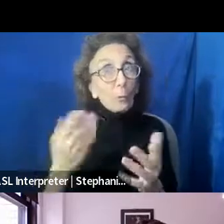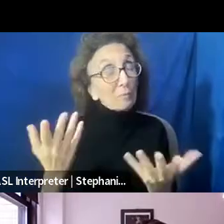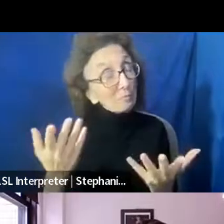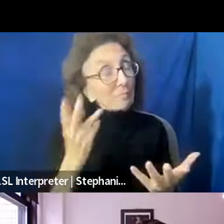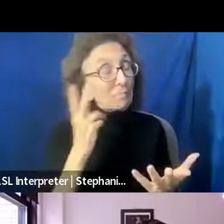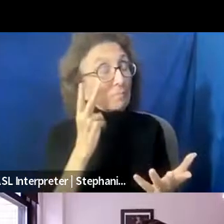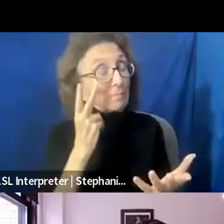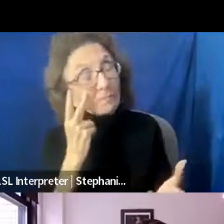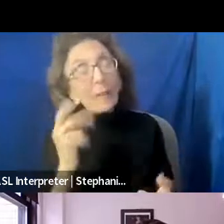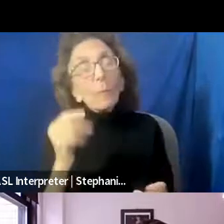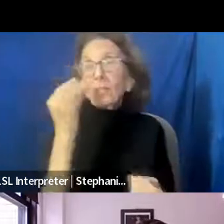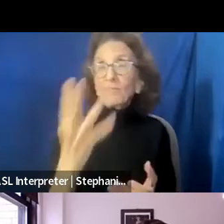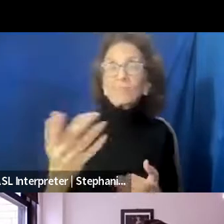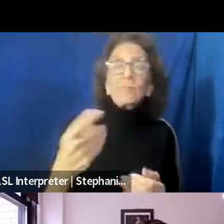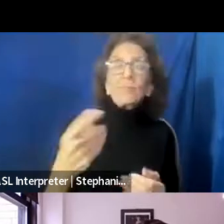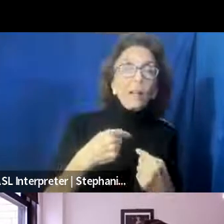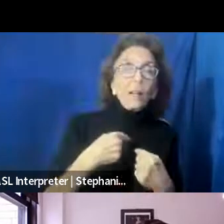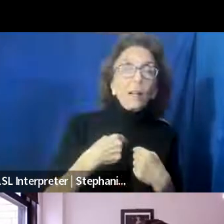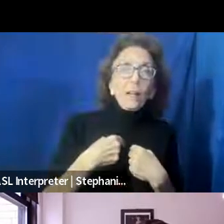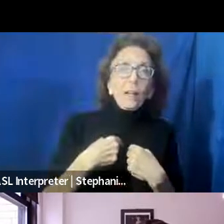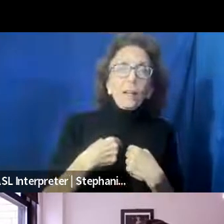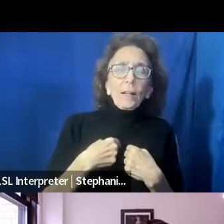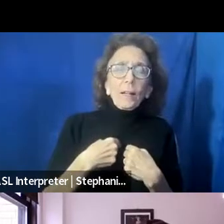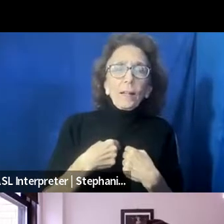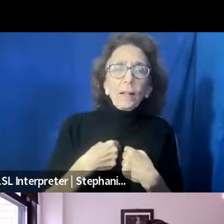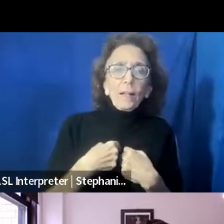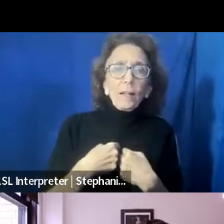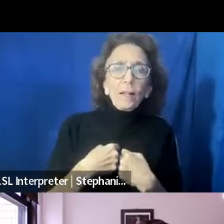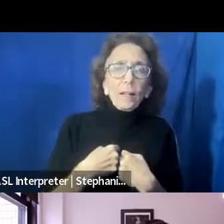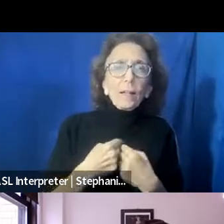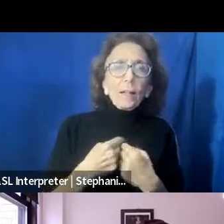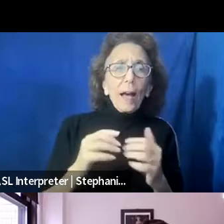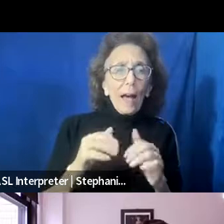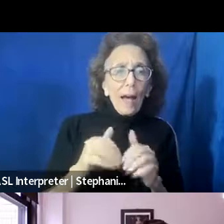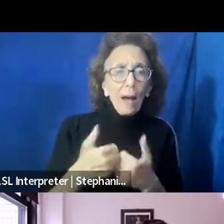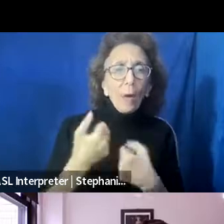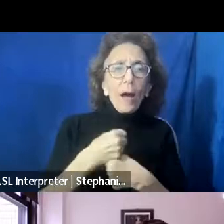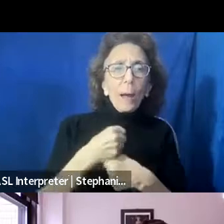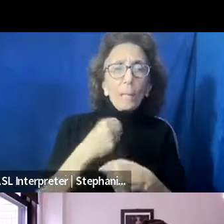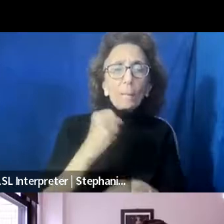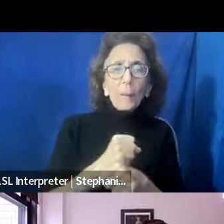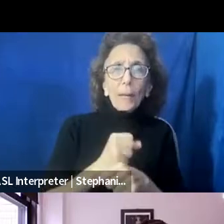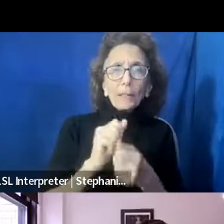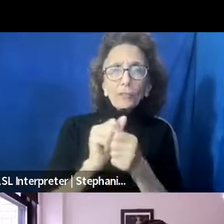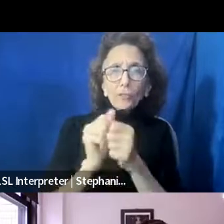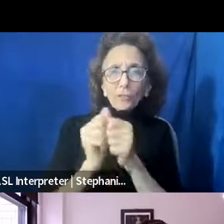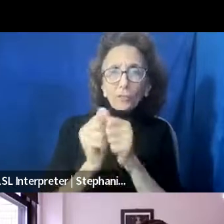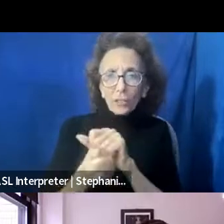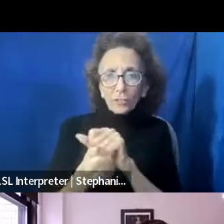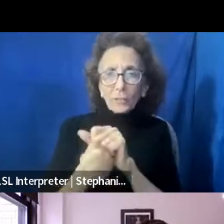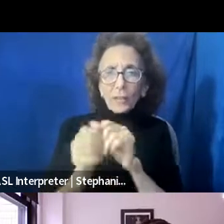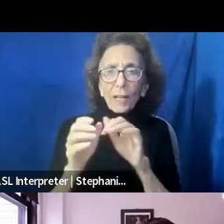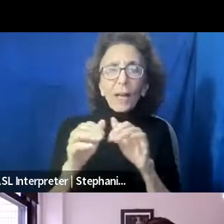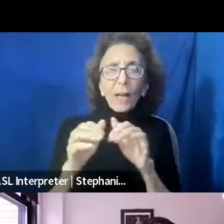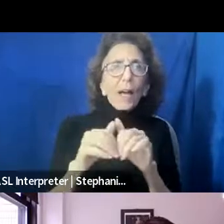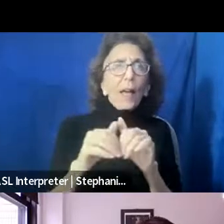my concerns, speaking to how making these changes impacts